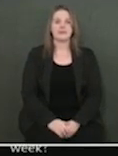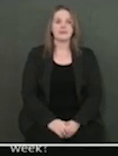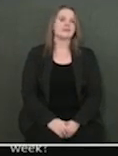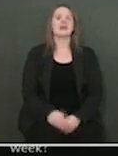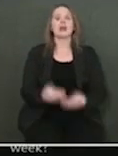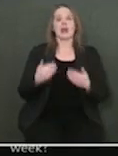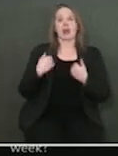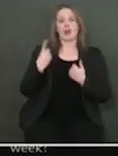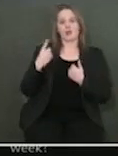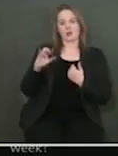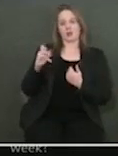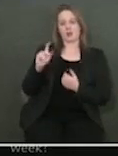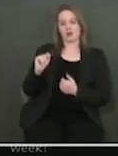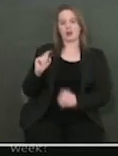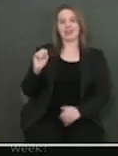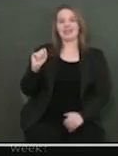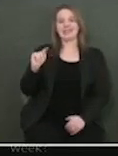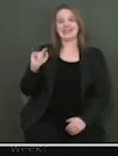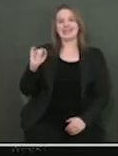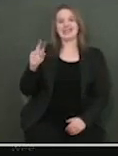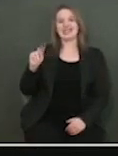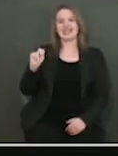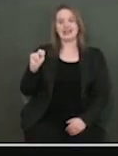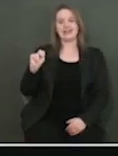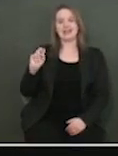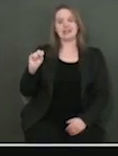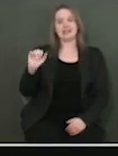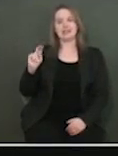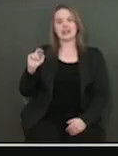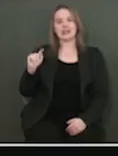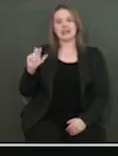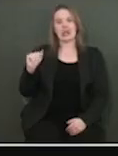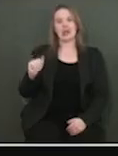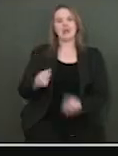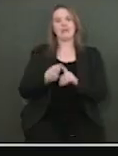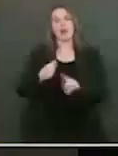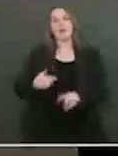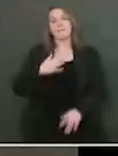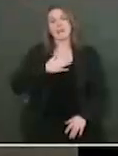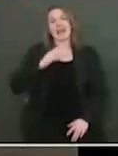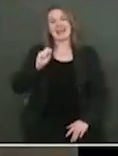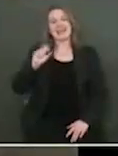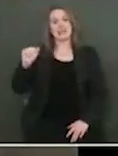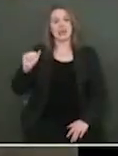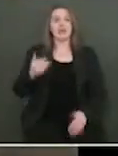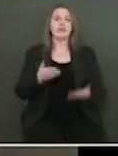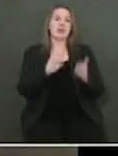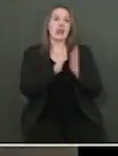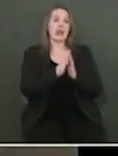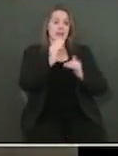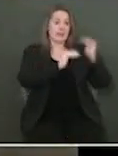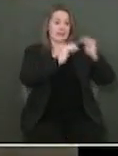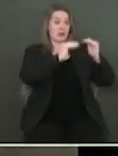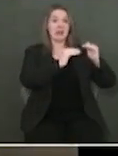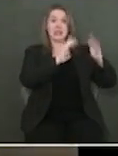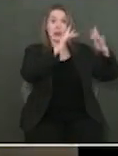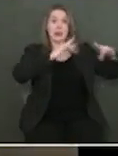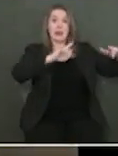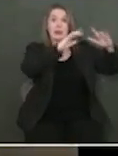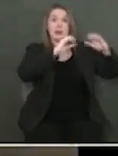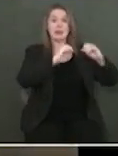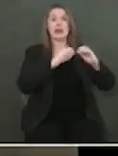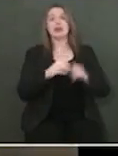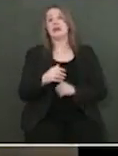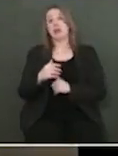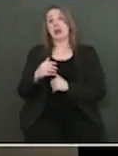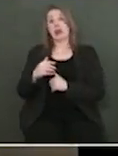I've got one here in the chat from Steven Santana with MySA. Last year, city officials asked unoccupied buildings downtown and city facilities to